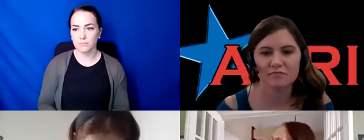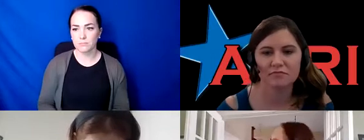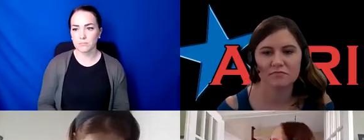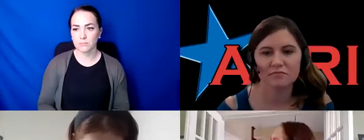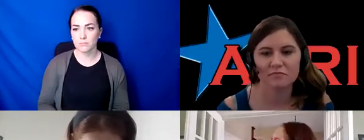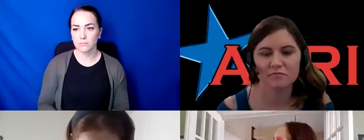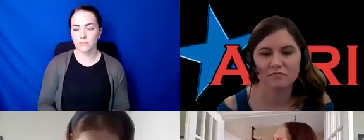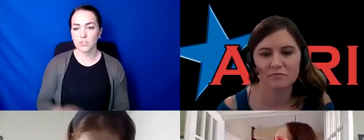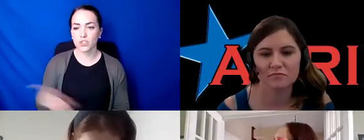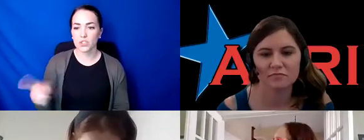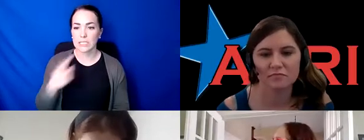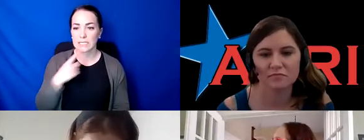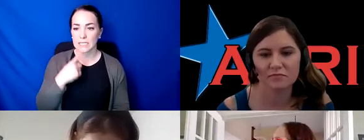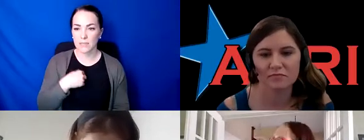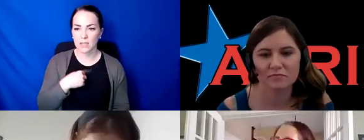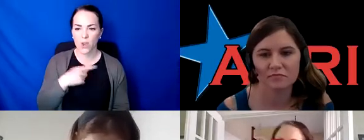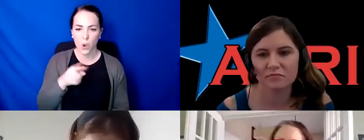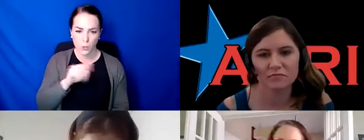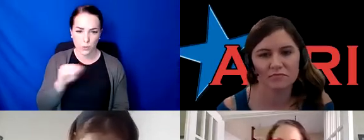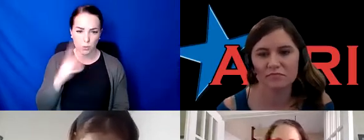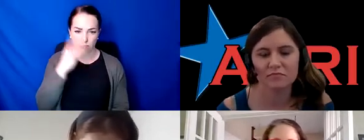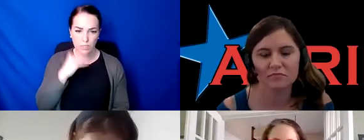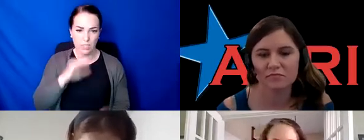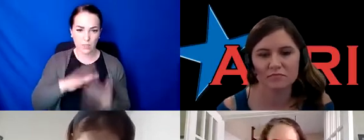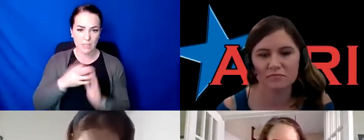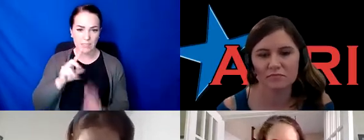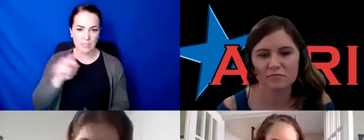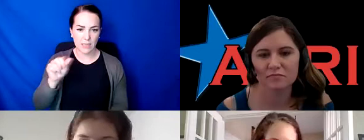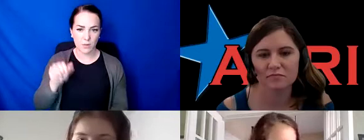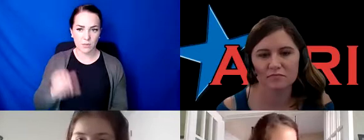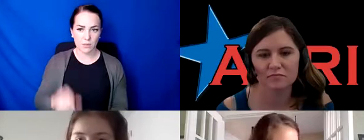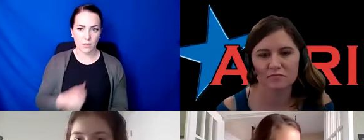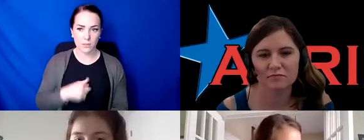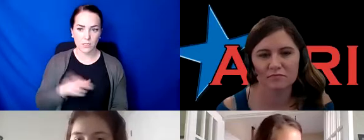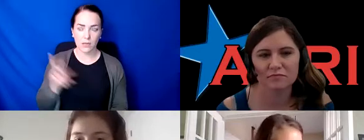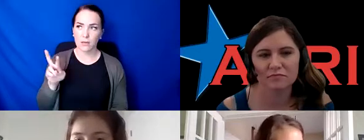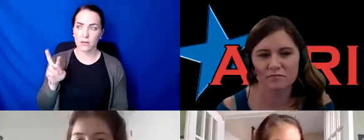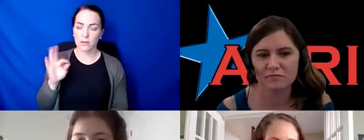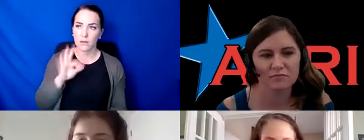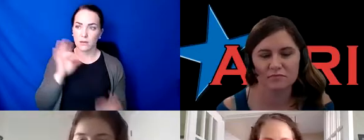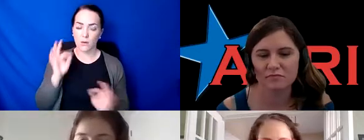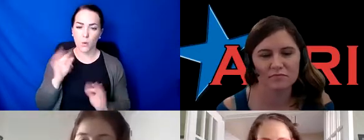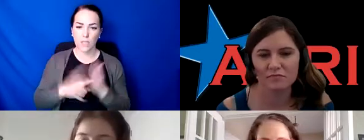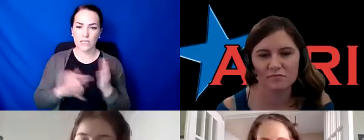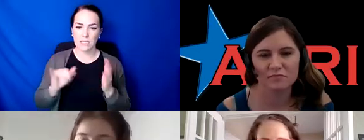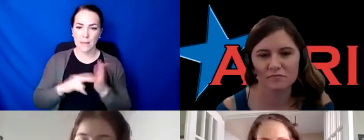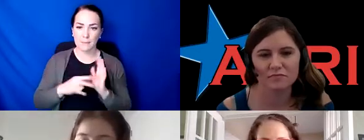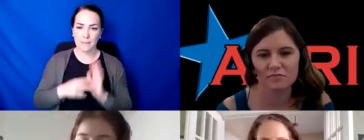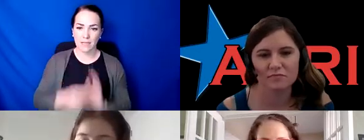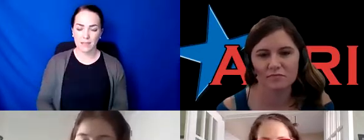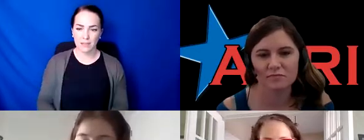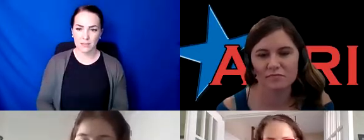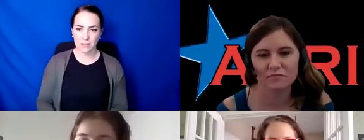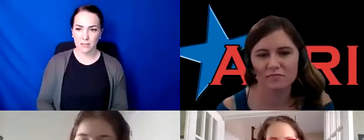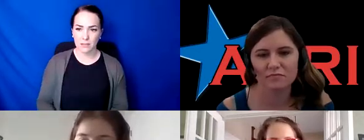were, you're too pretty to be disabled. You look too pretty to be disabled. And I'm just like, what does that mean? And it was just a